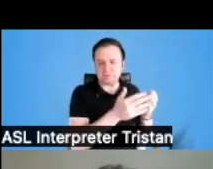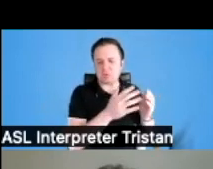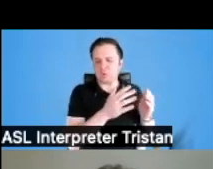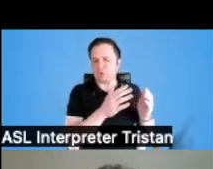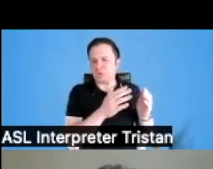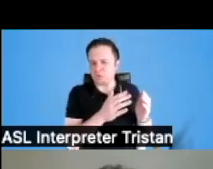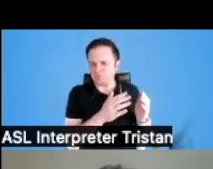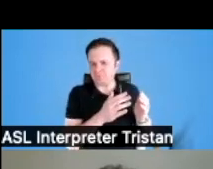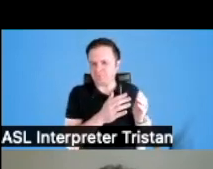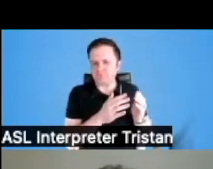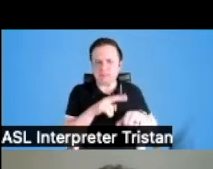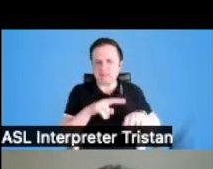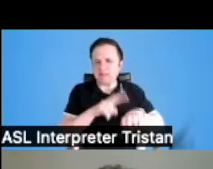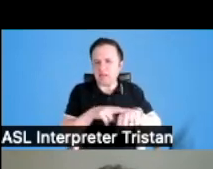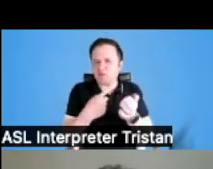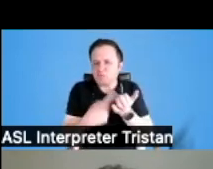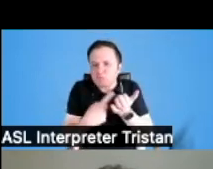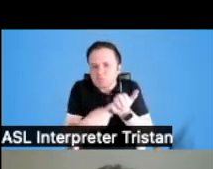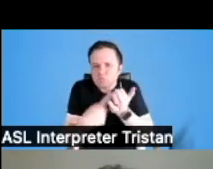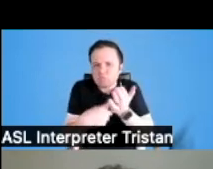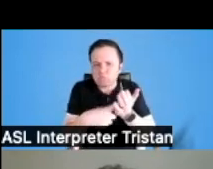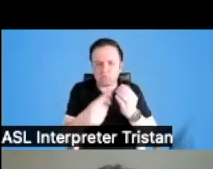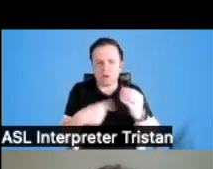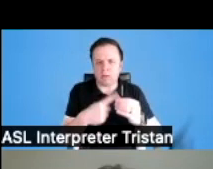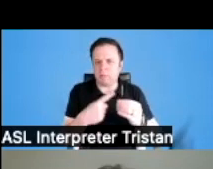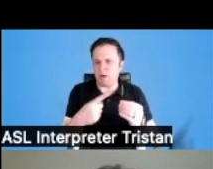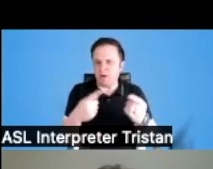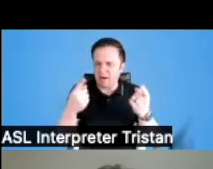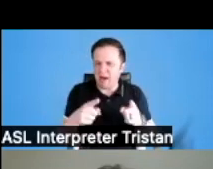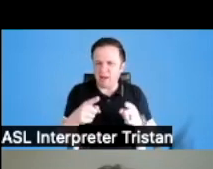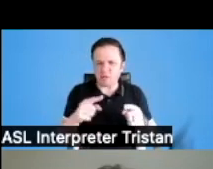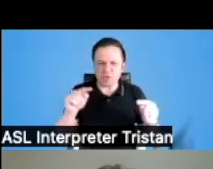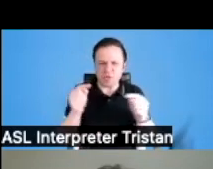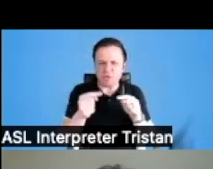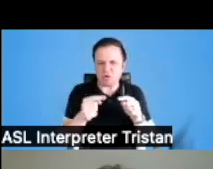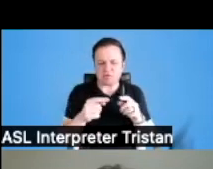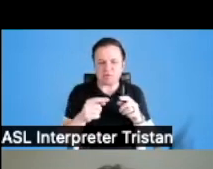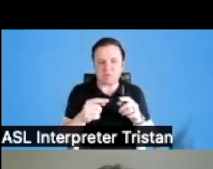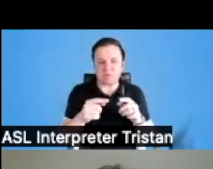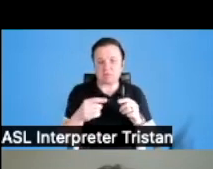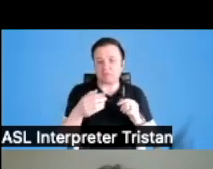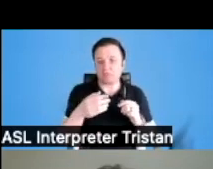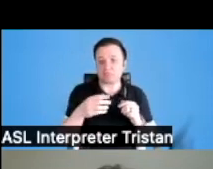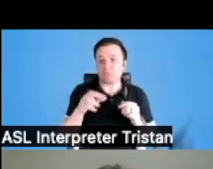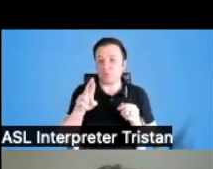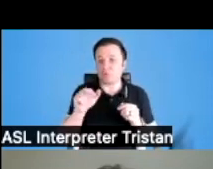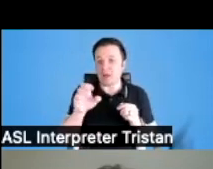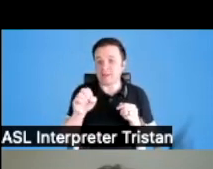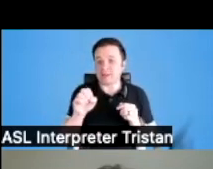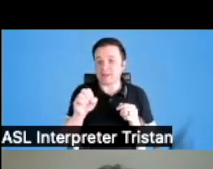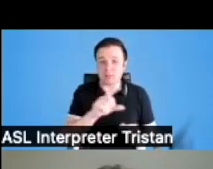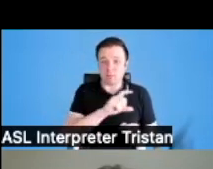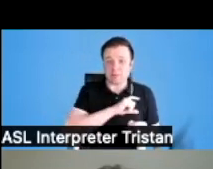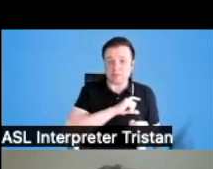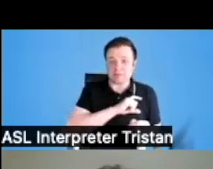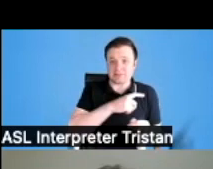ongoing national conversation about the harms that arise at the intersection of race and policing, and the